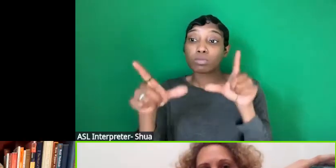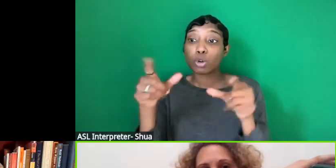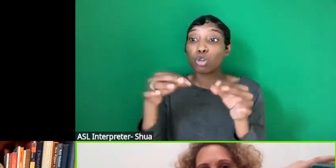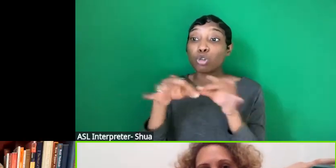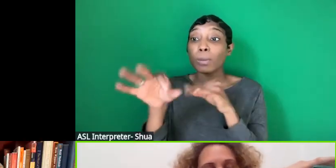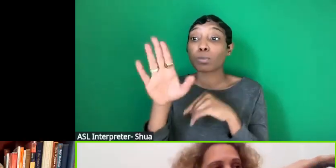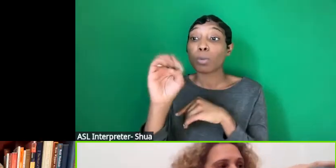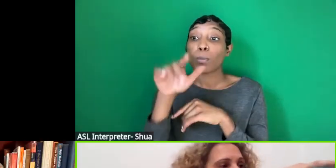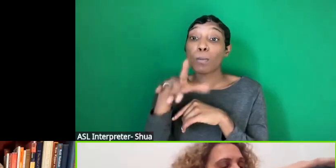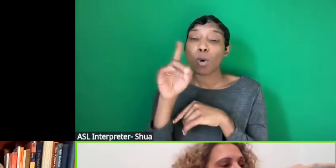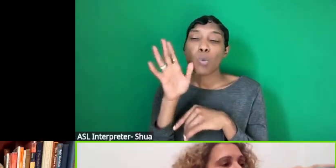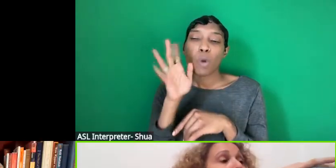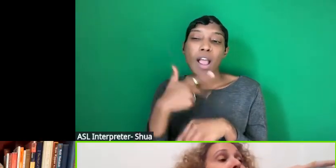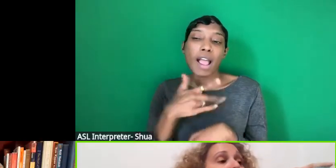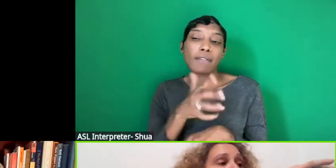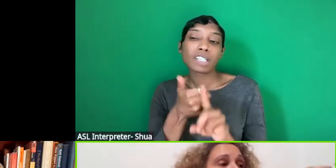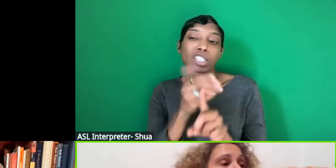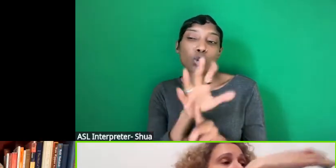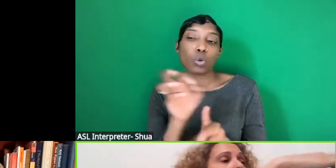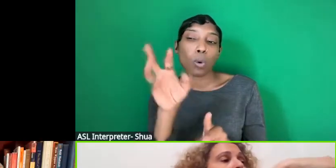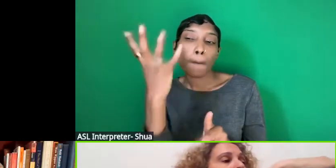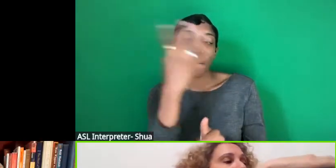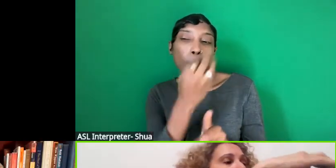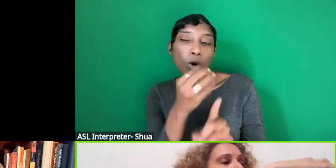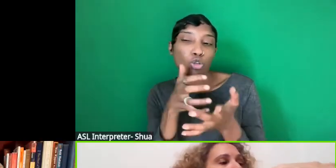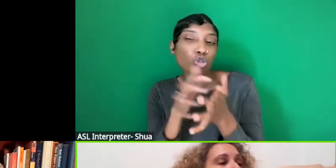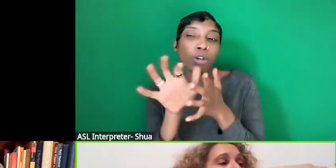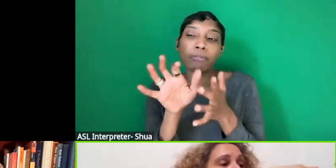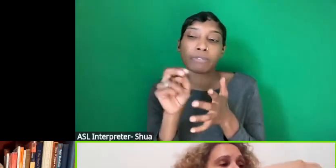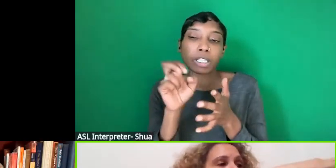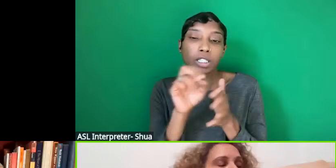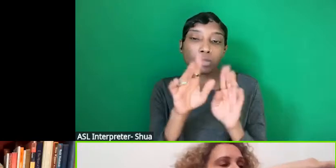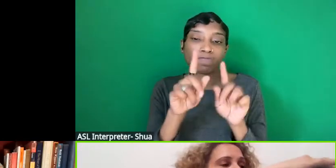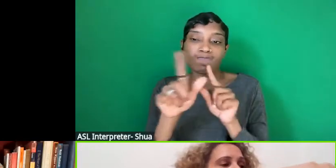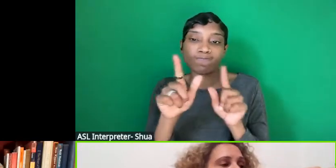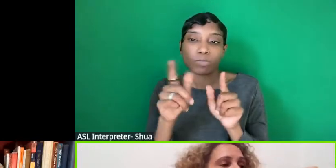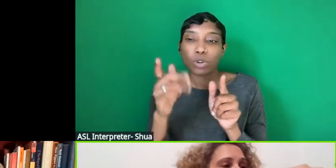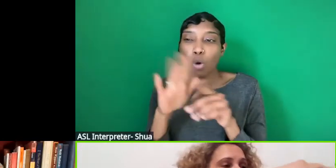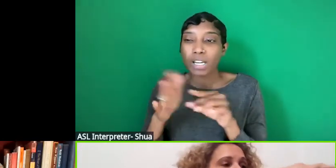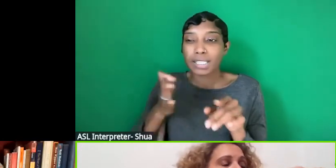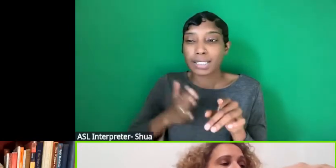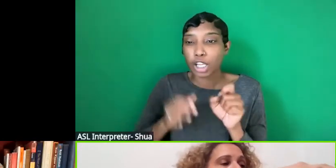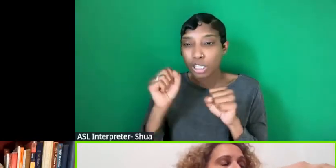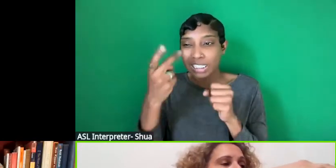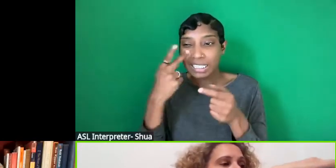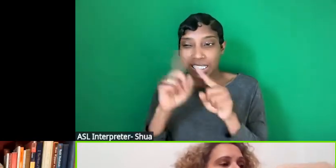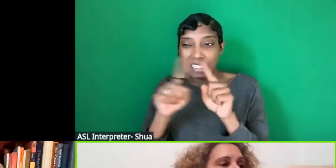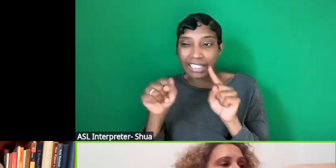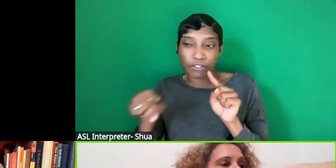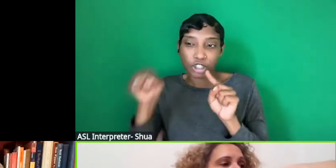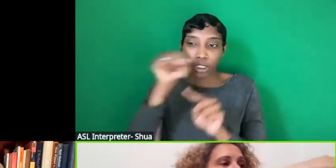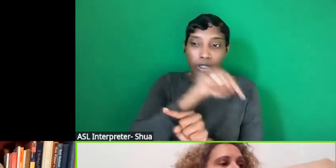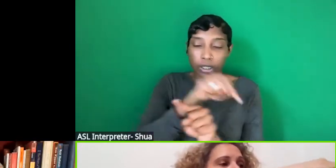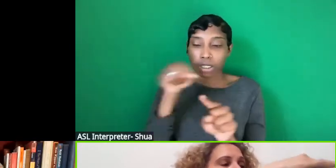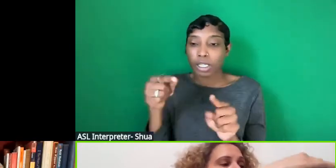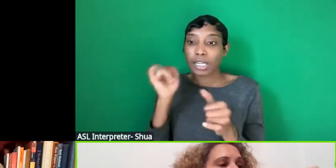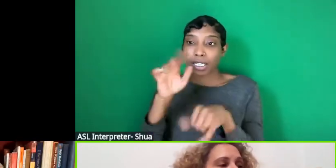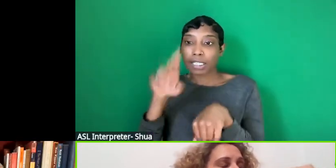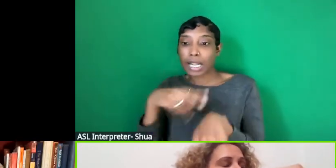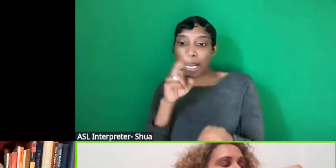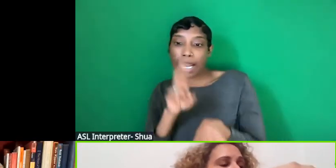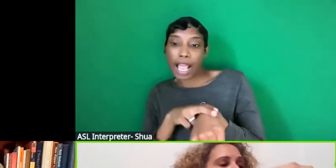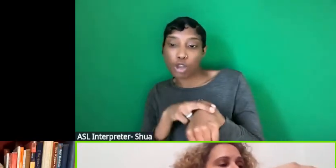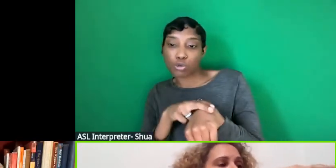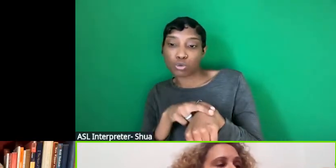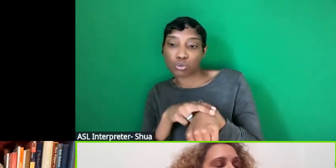this beautiful roughness to it. On the sides, I cut it so you can see kind of the difference. So this is the natural roughness, and then